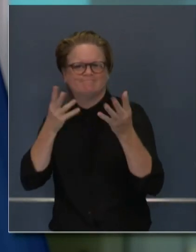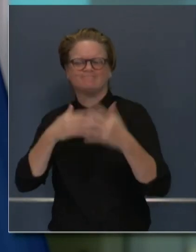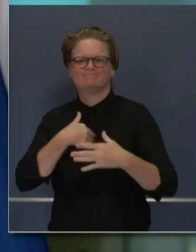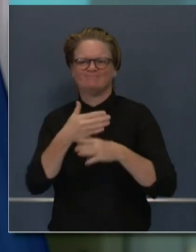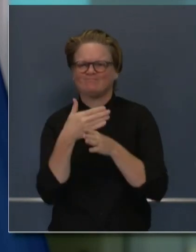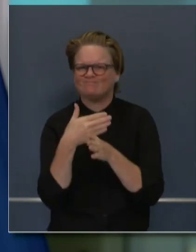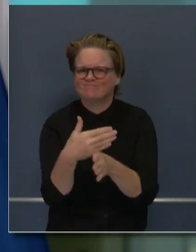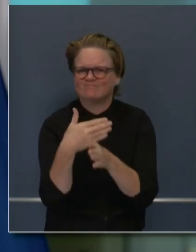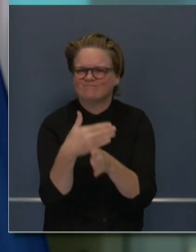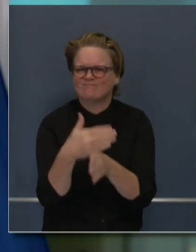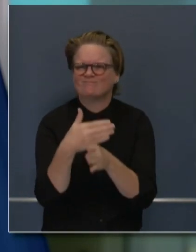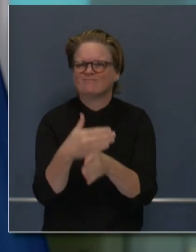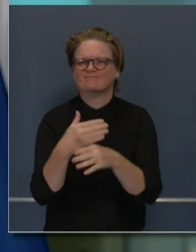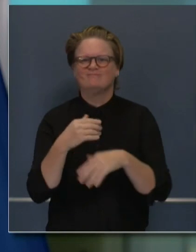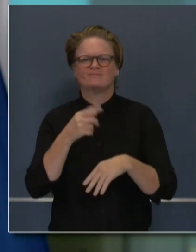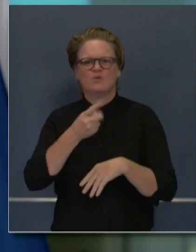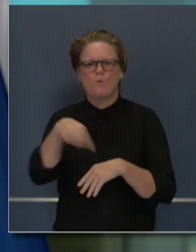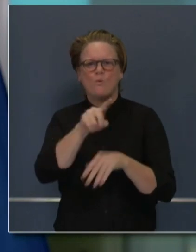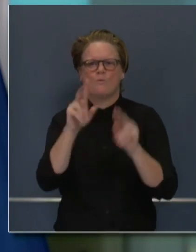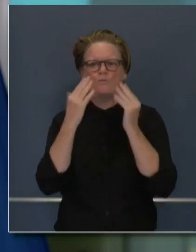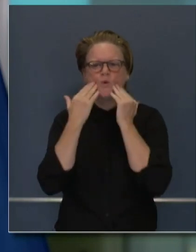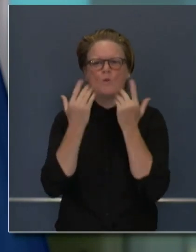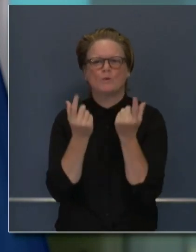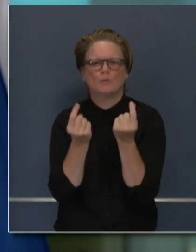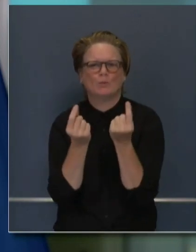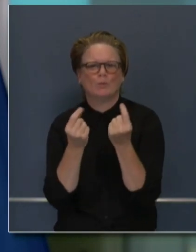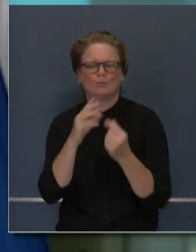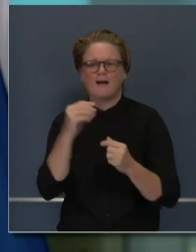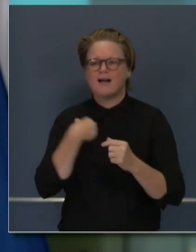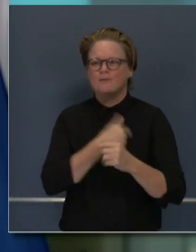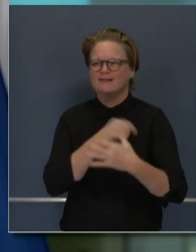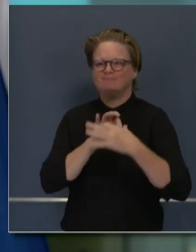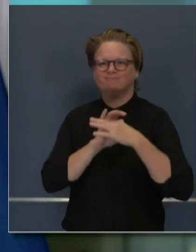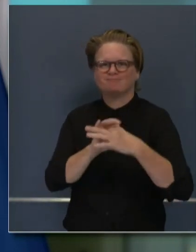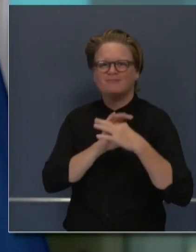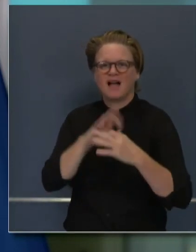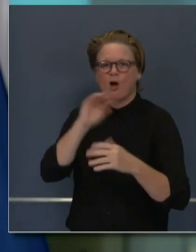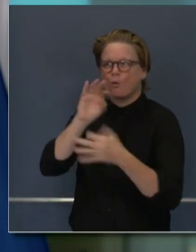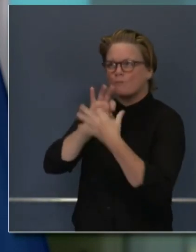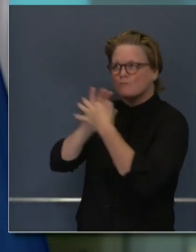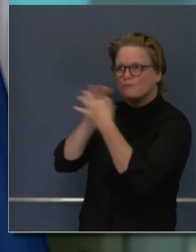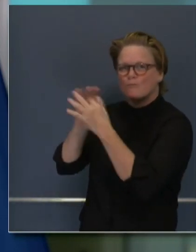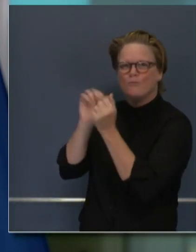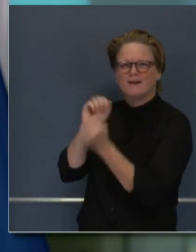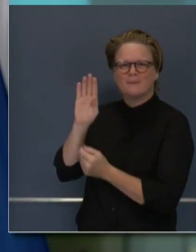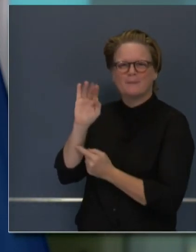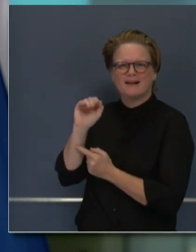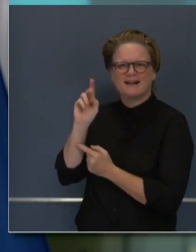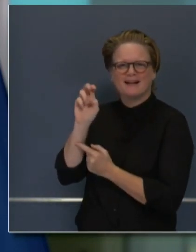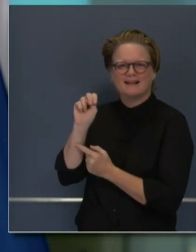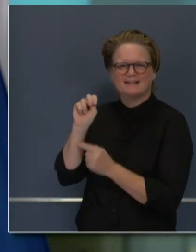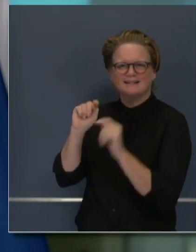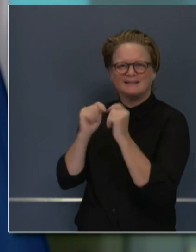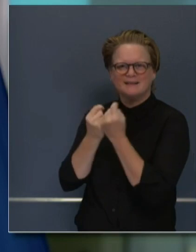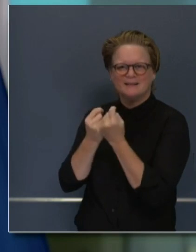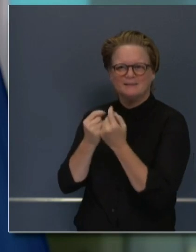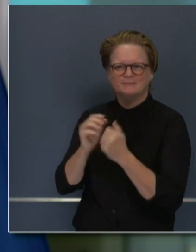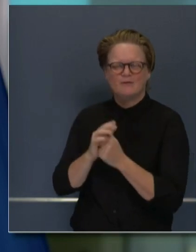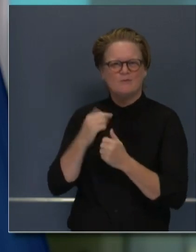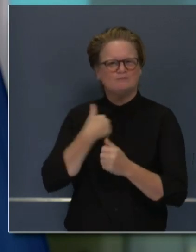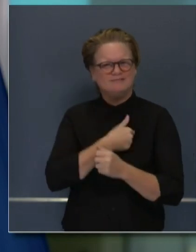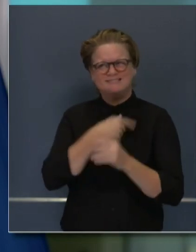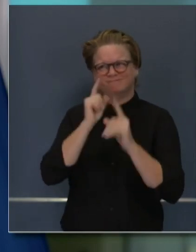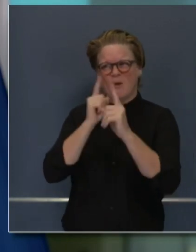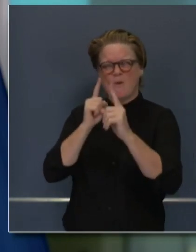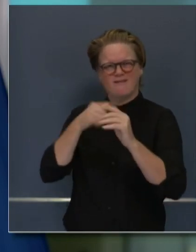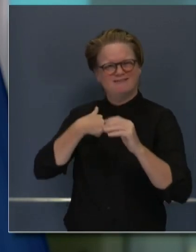us to use these valuable tools in a way that helps us get to the end of COVID, that light at the end of the tunnel that people have been